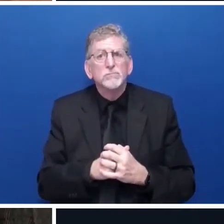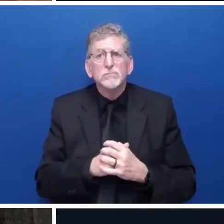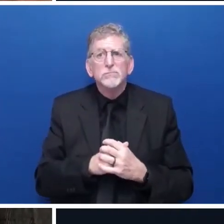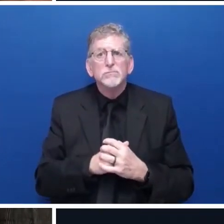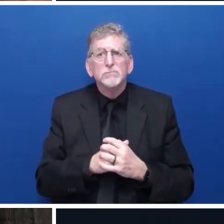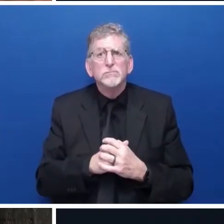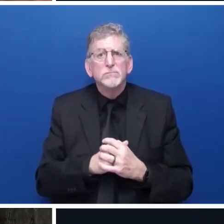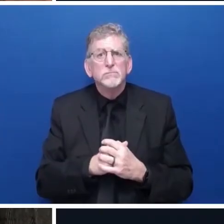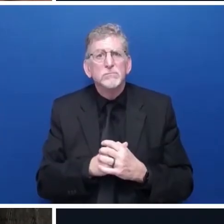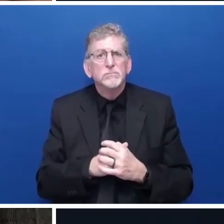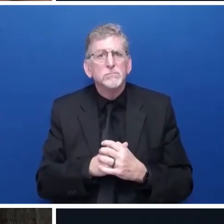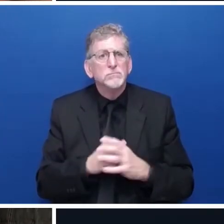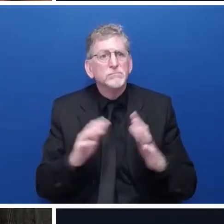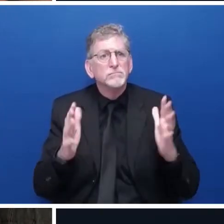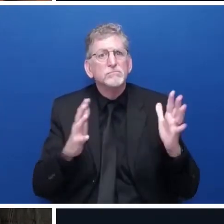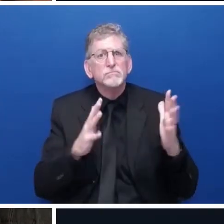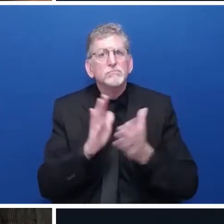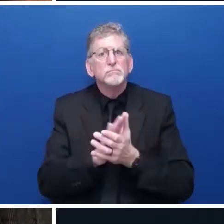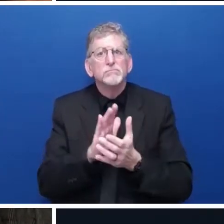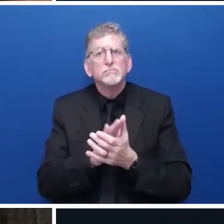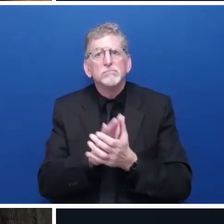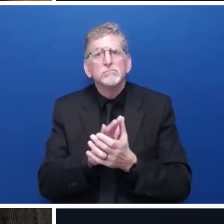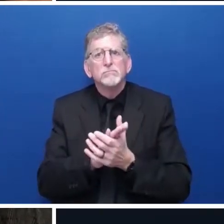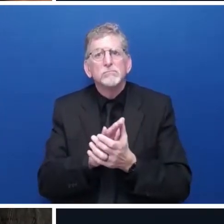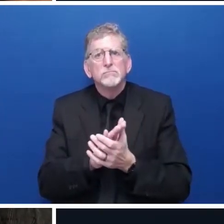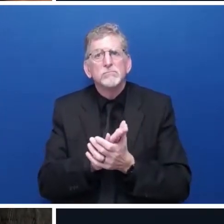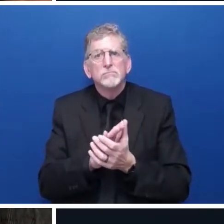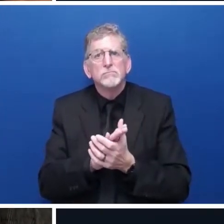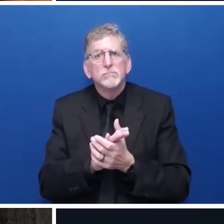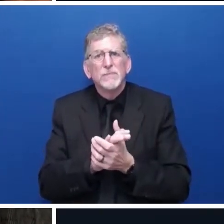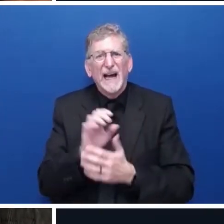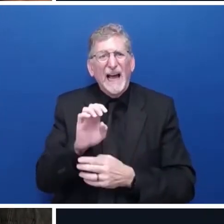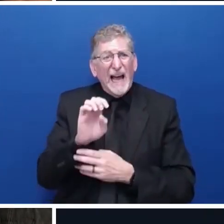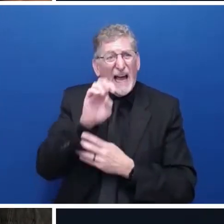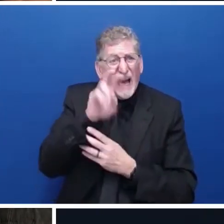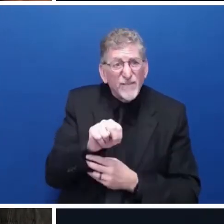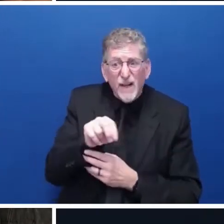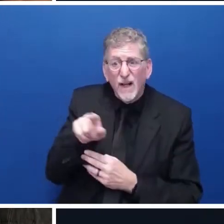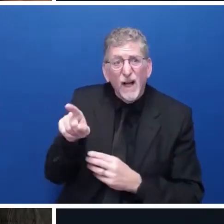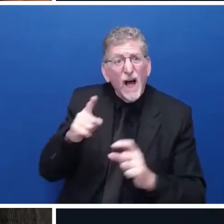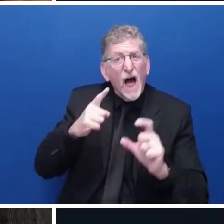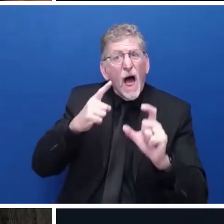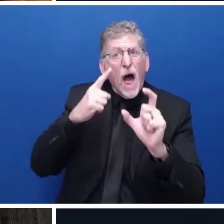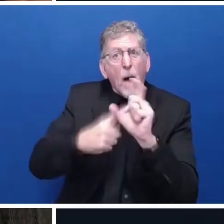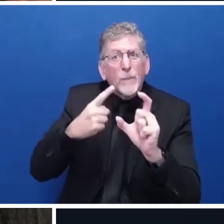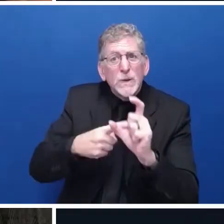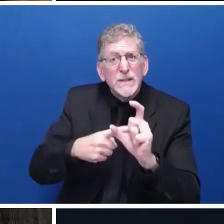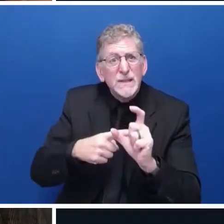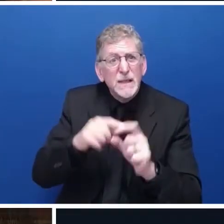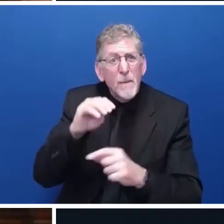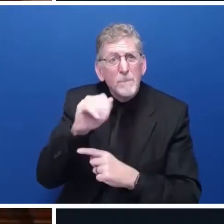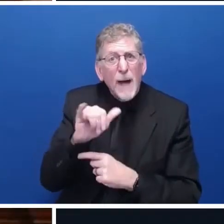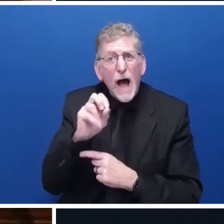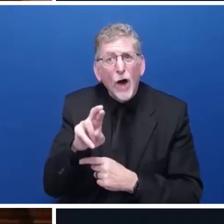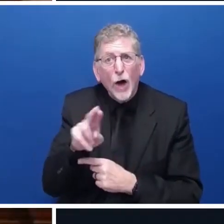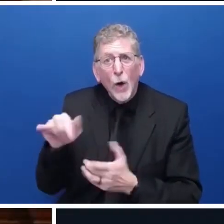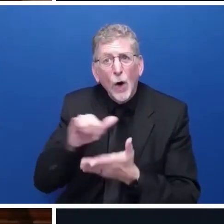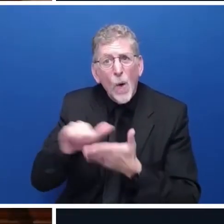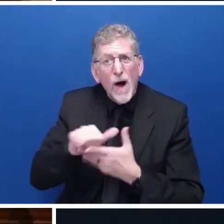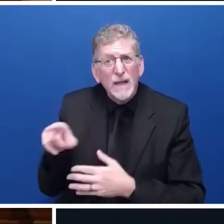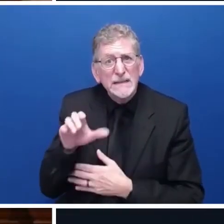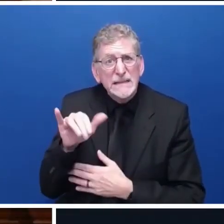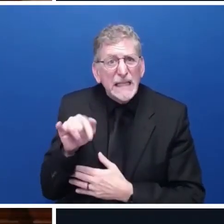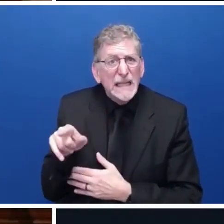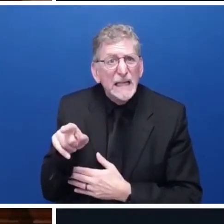And even the new communist mayor of New York City, I think he's a nice guy, actually. Speak to him a lot. Bad policy, but nice